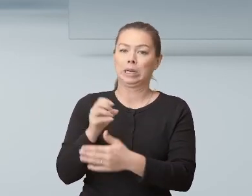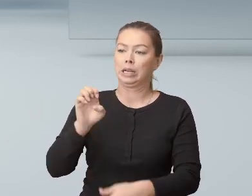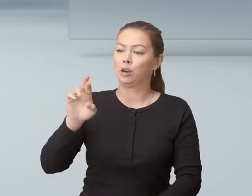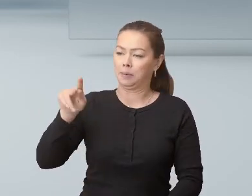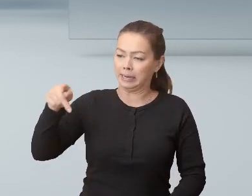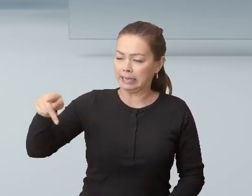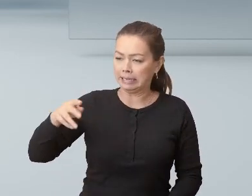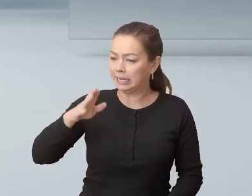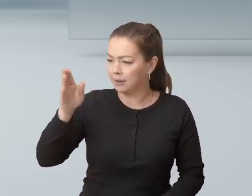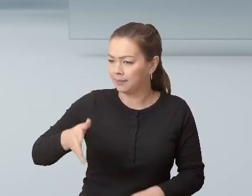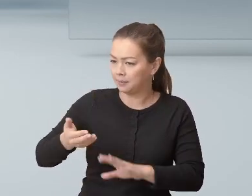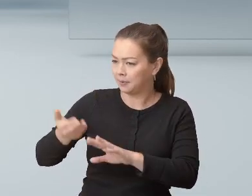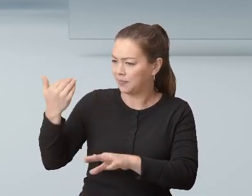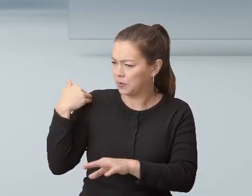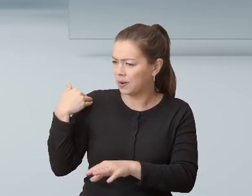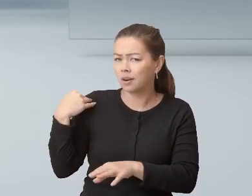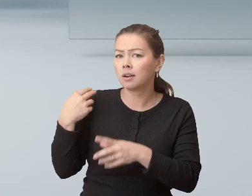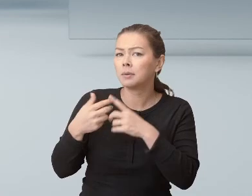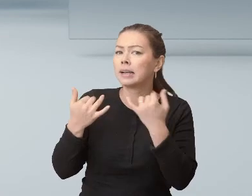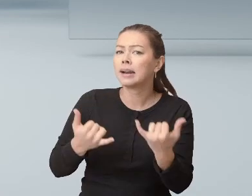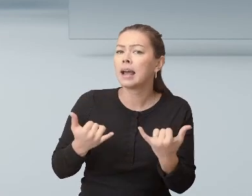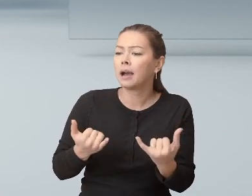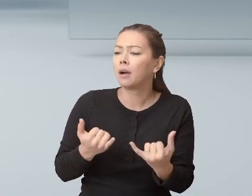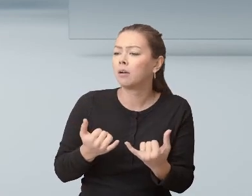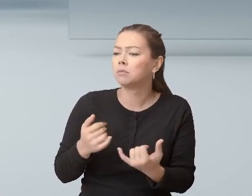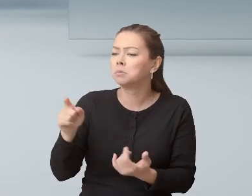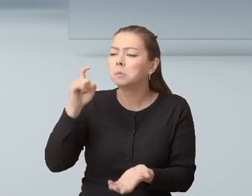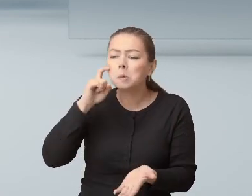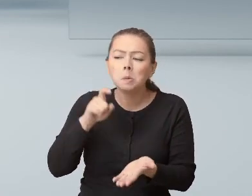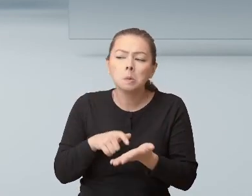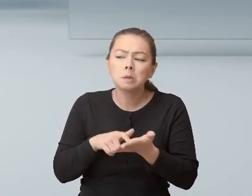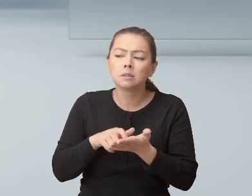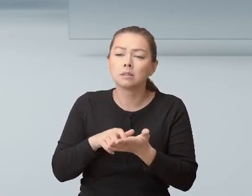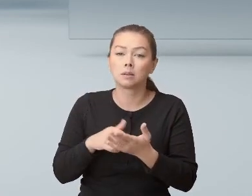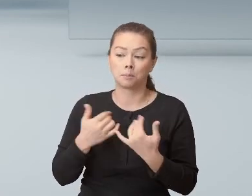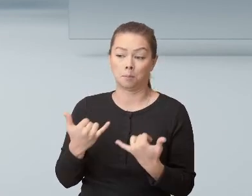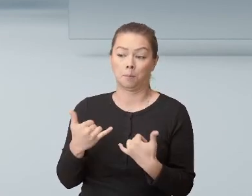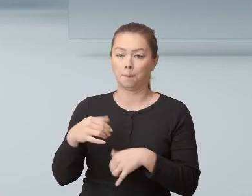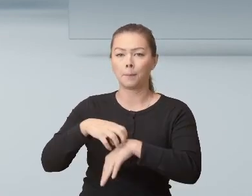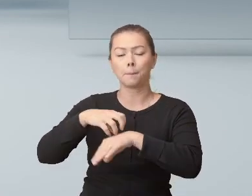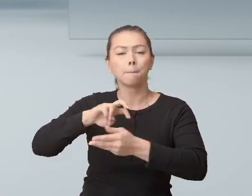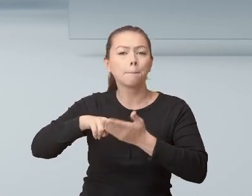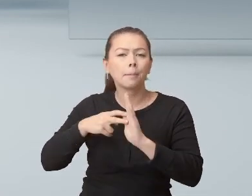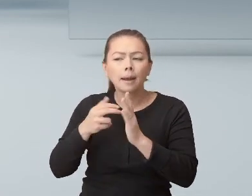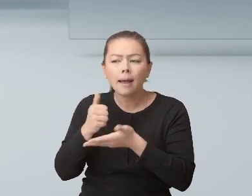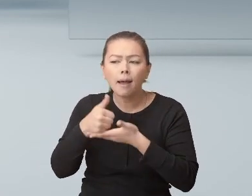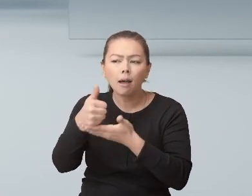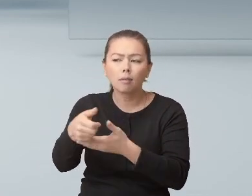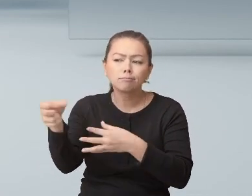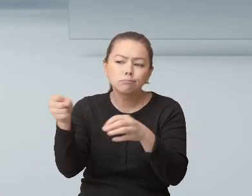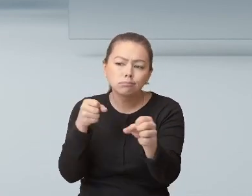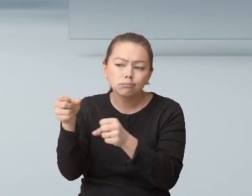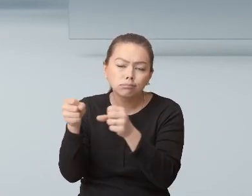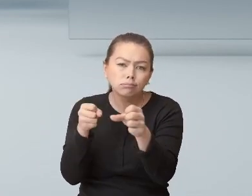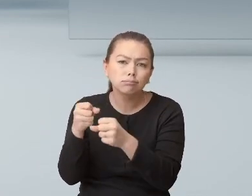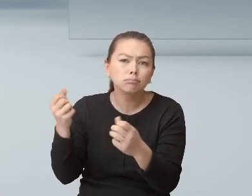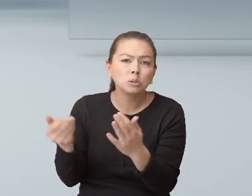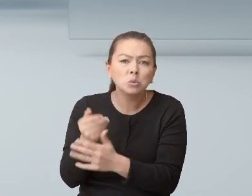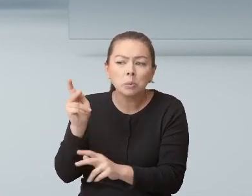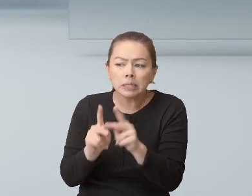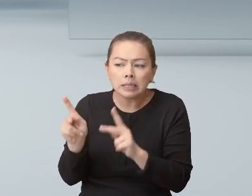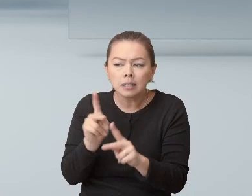modern platform, either help them onboard new people or learn the system or that. How does it affect that whole